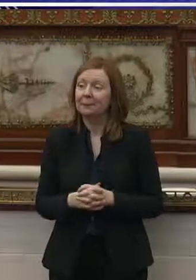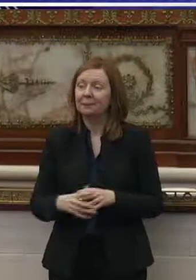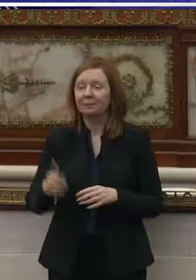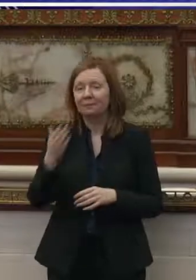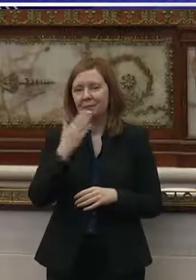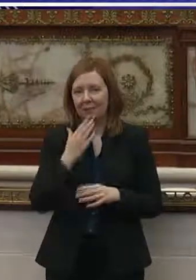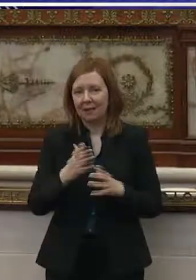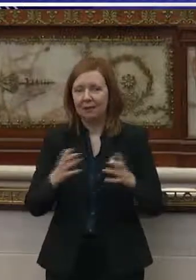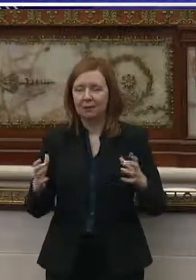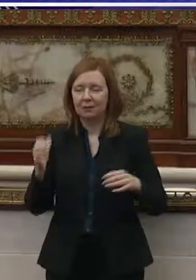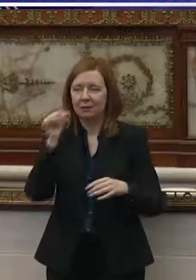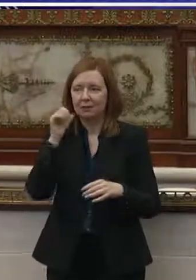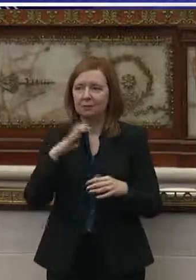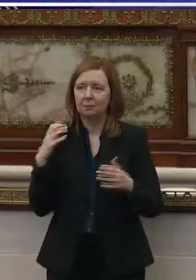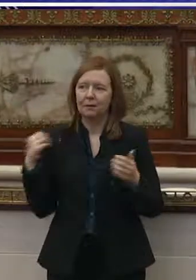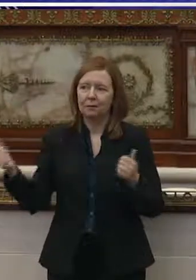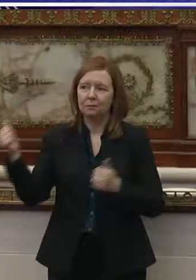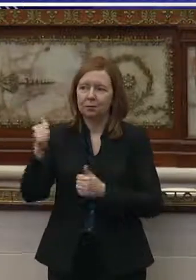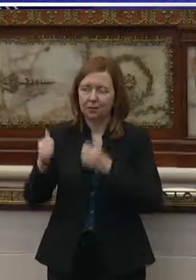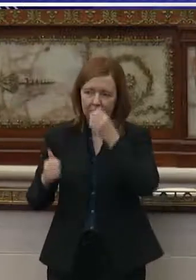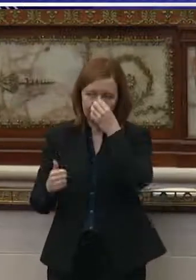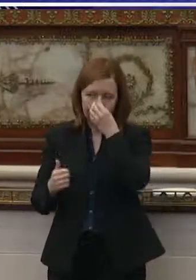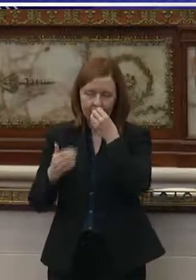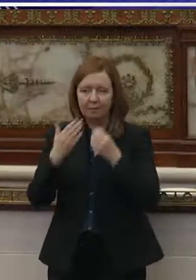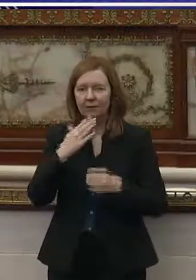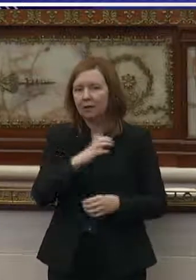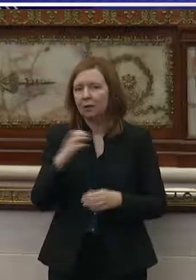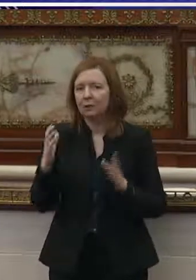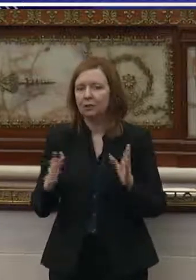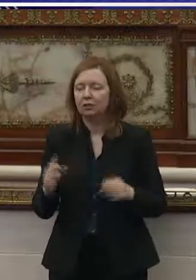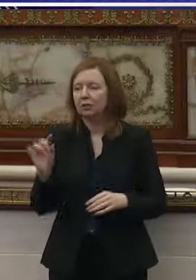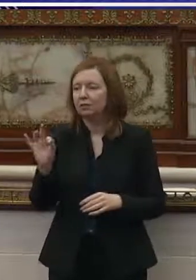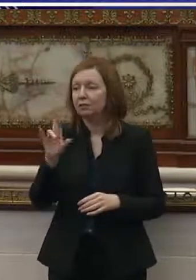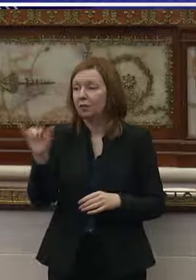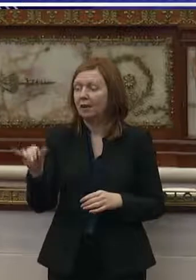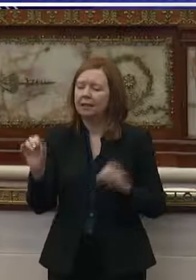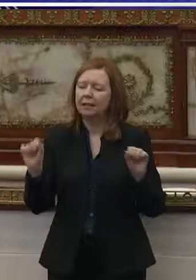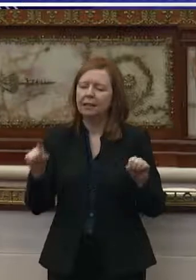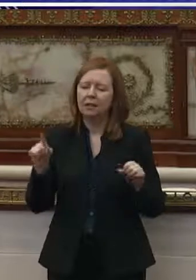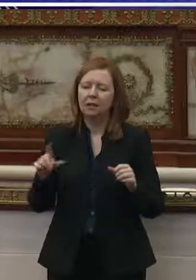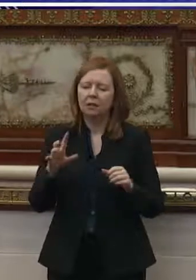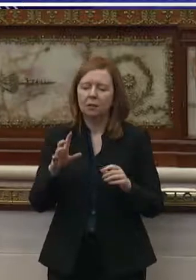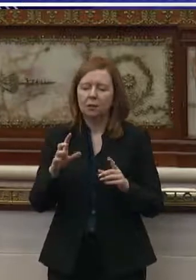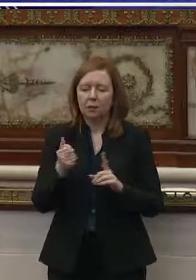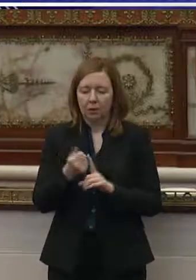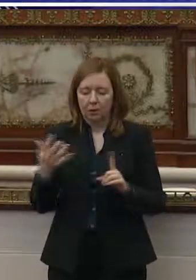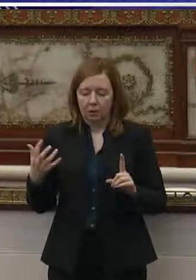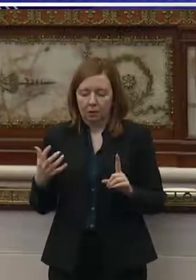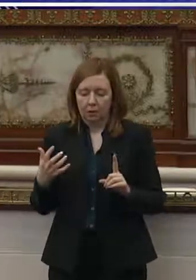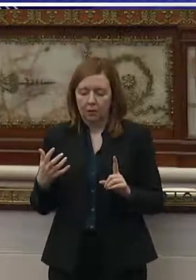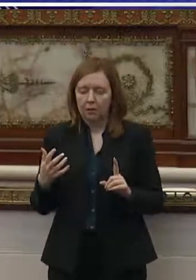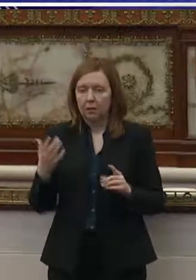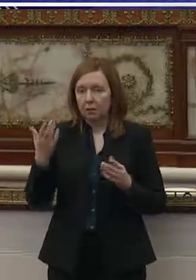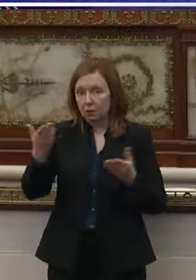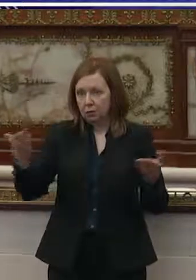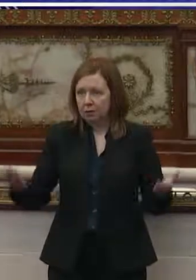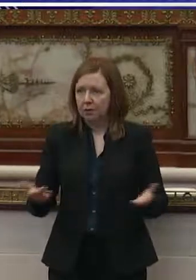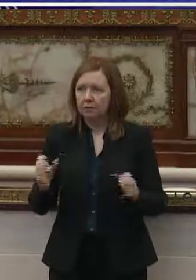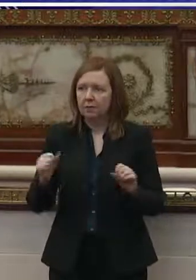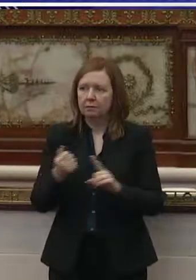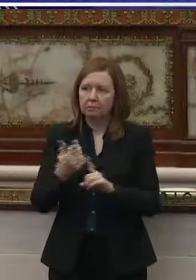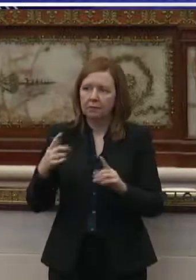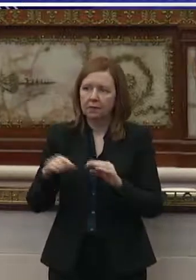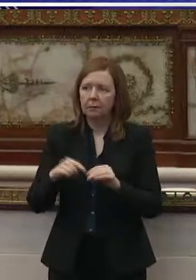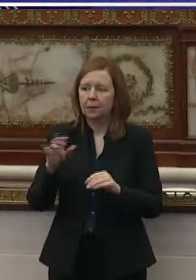Thank you very much, Madam Chair, and thank you very much, Commissioner Farley. Could you just speak a little bit, since you're here, about